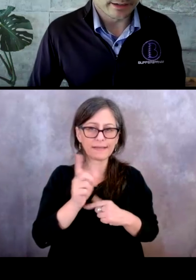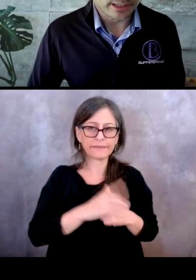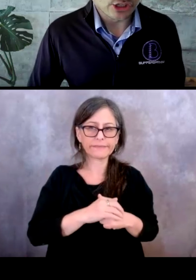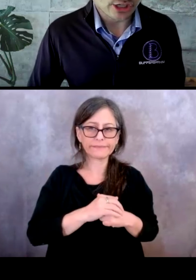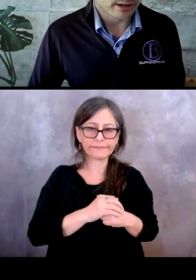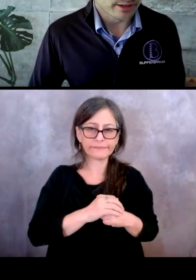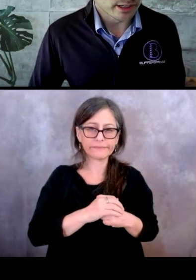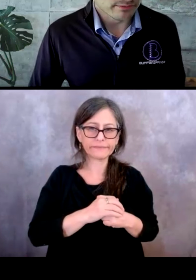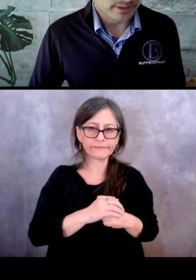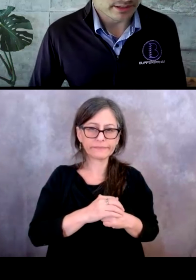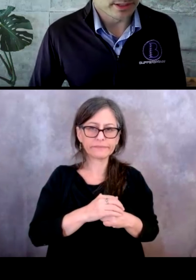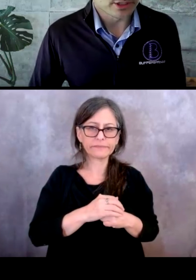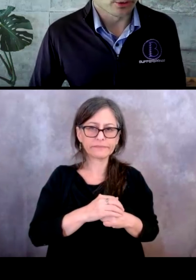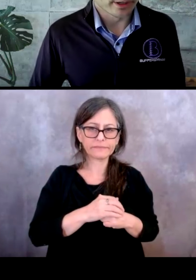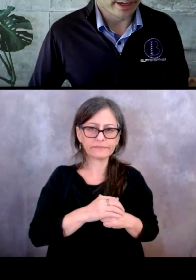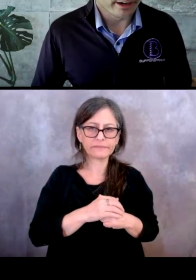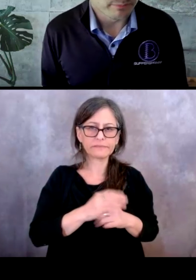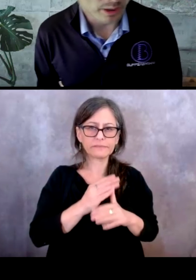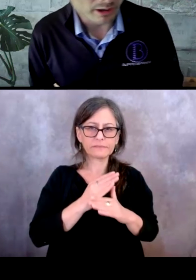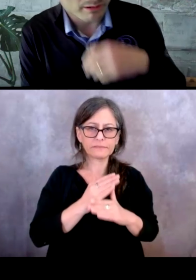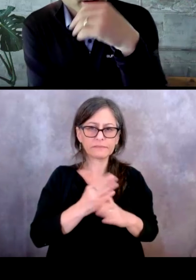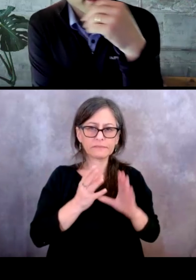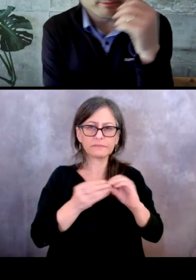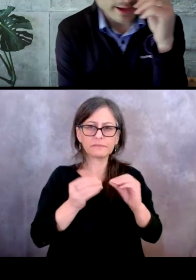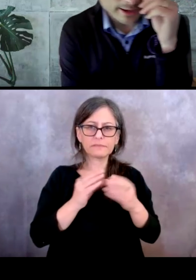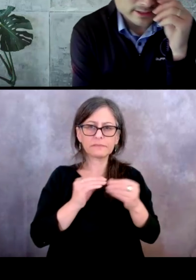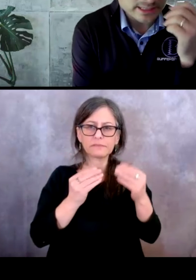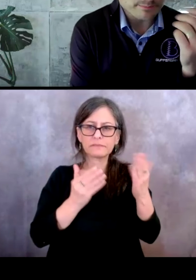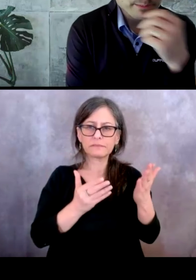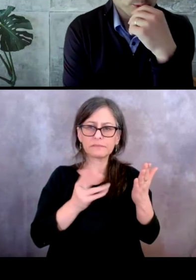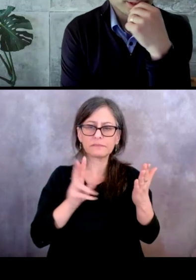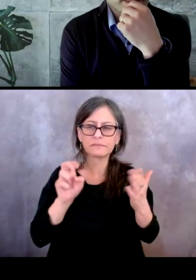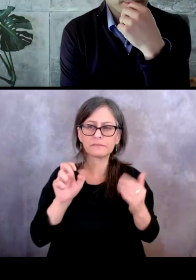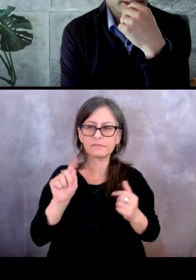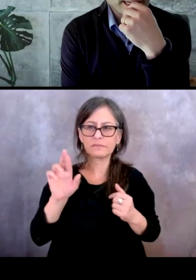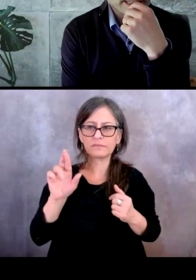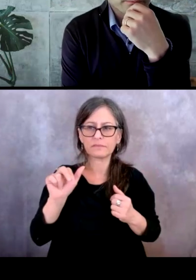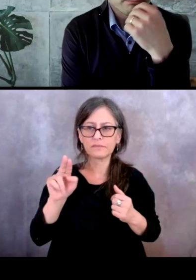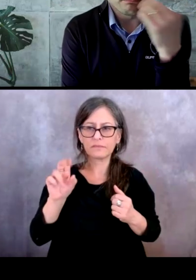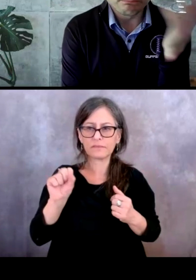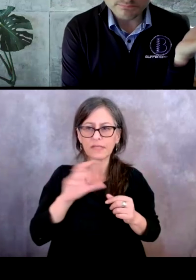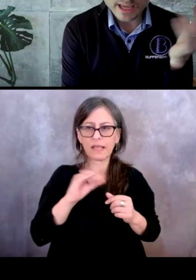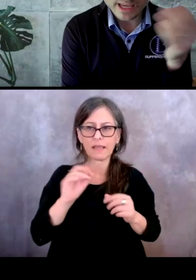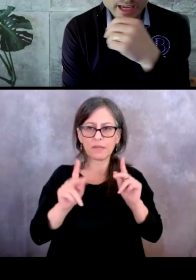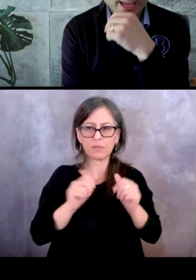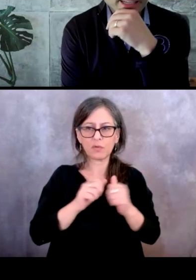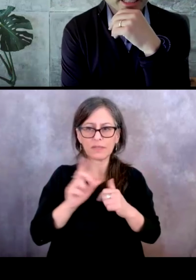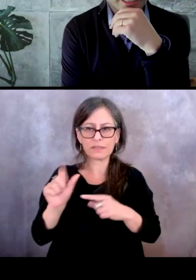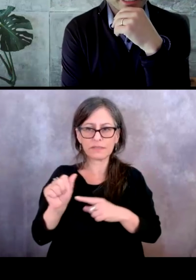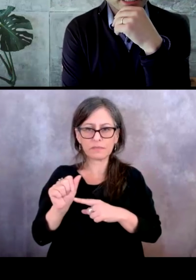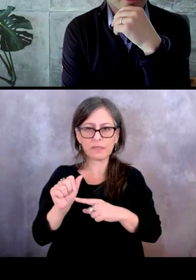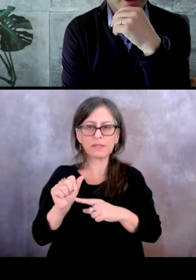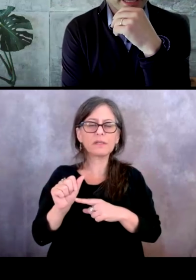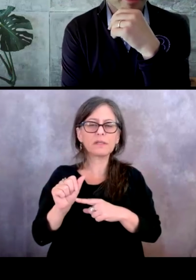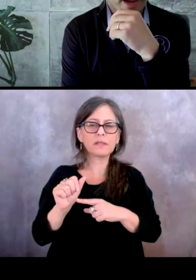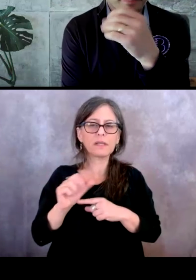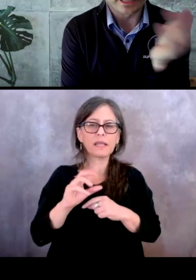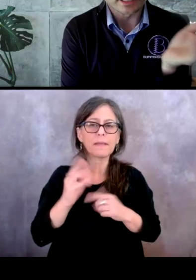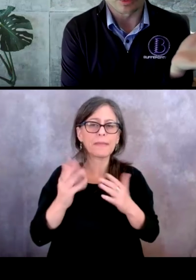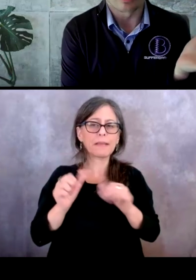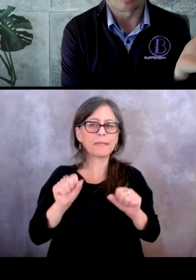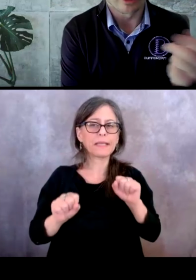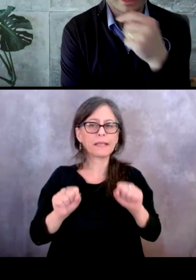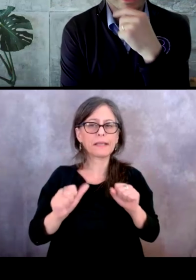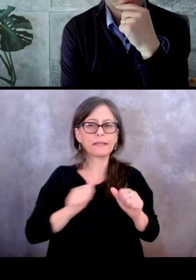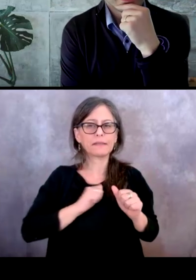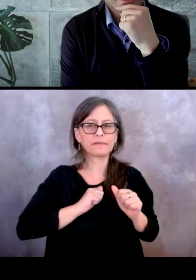and kind of like share the story on here, where veterans and people with disabilities may hesitate to self-identify